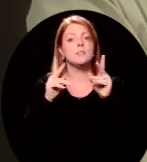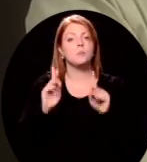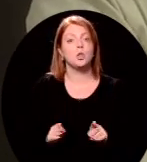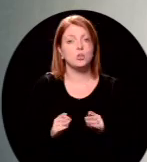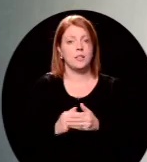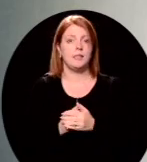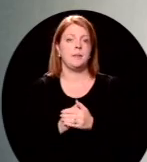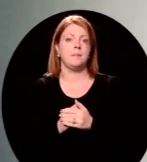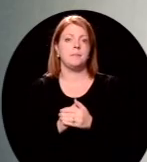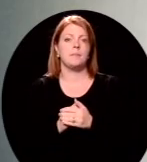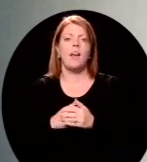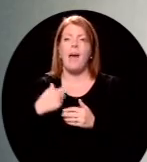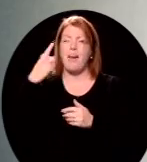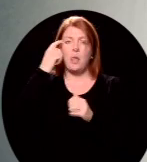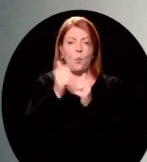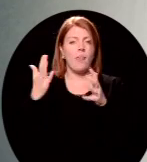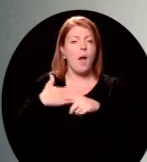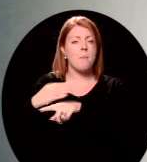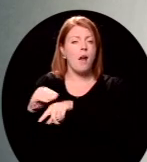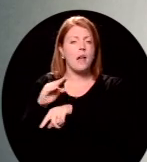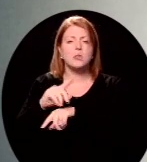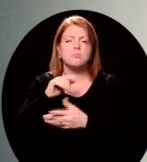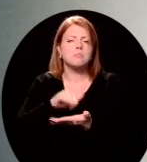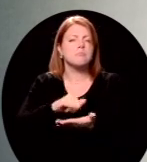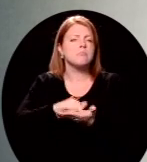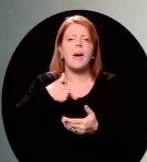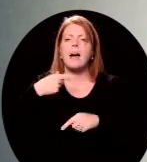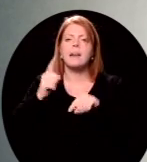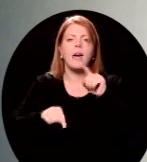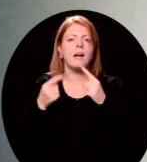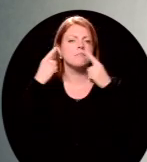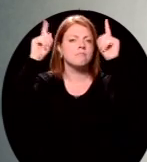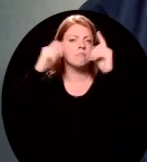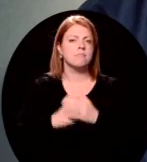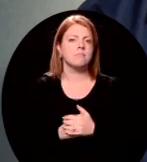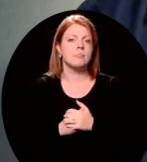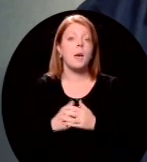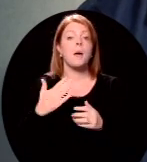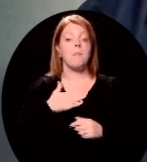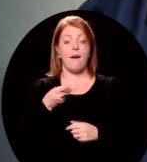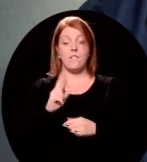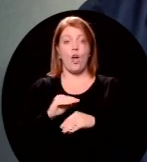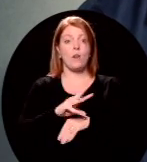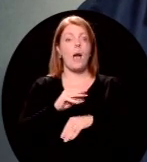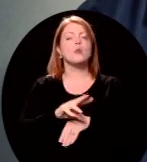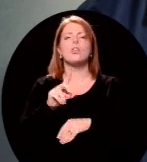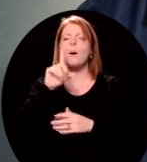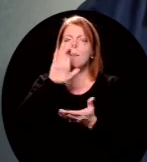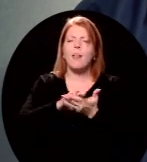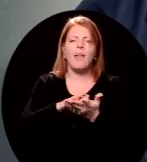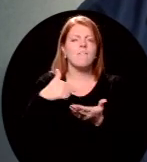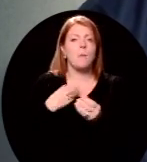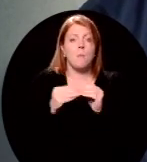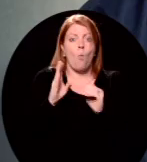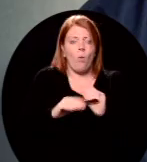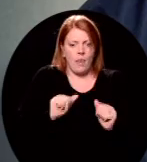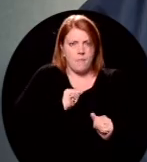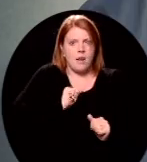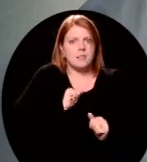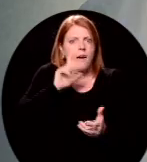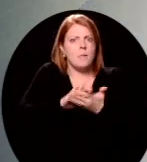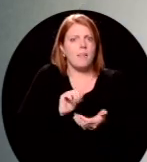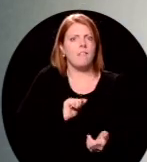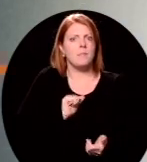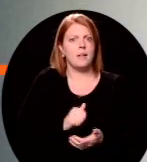rep. I don't think I could have done it without my counselor being there every step of the way. My VR counselor did believe in me more than I did